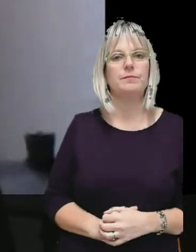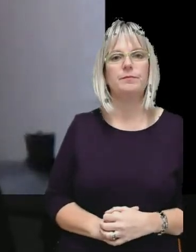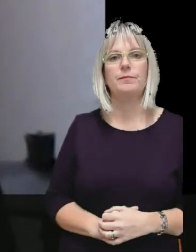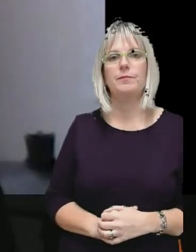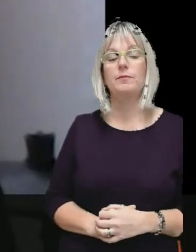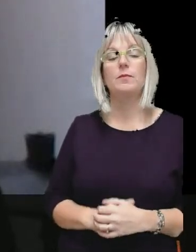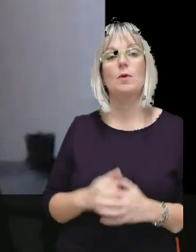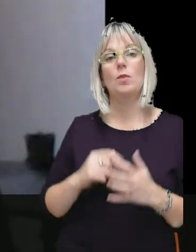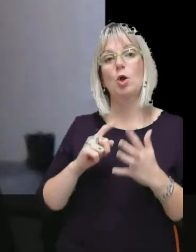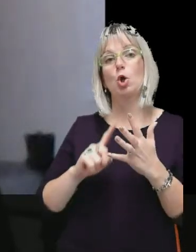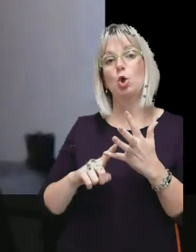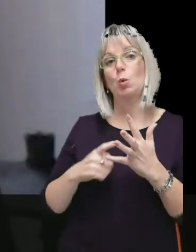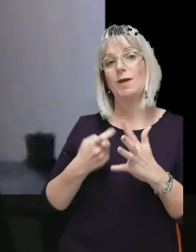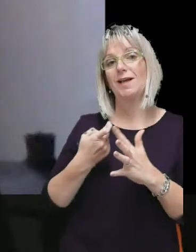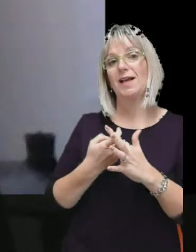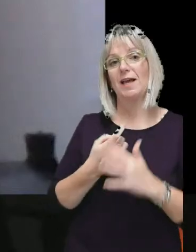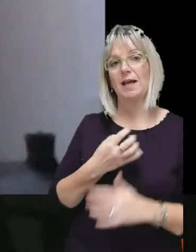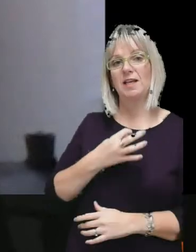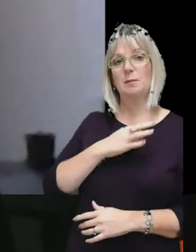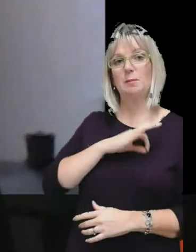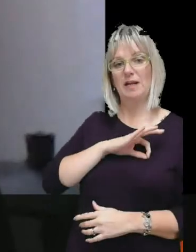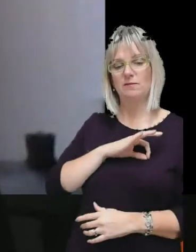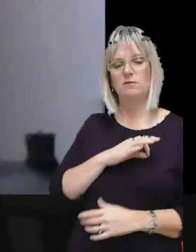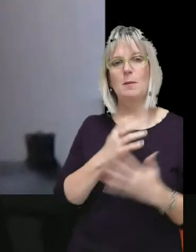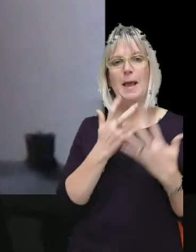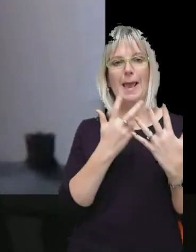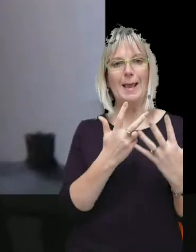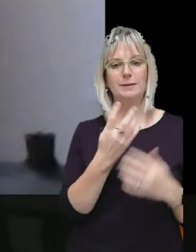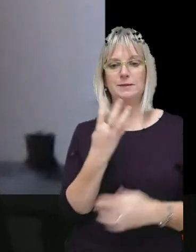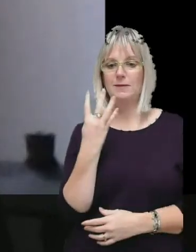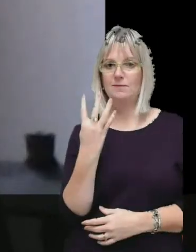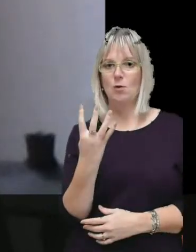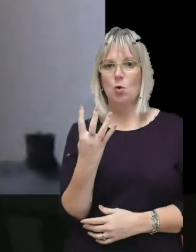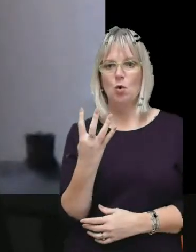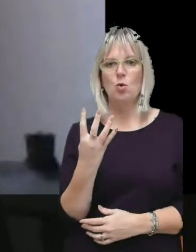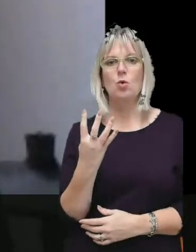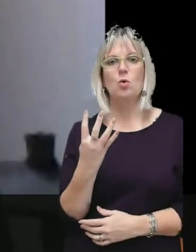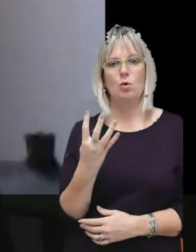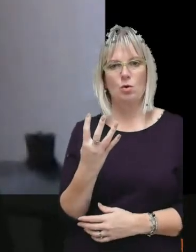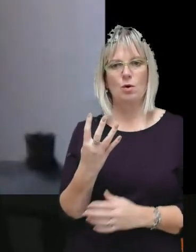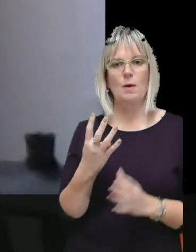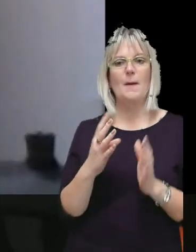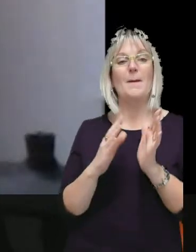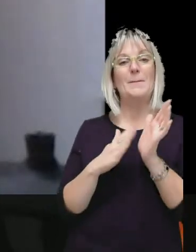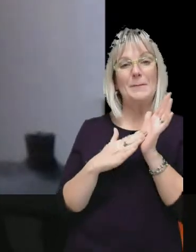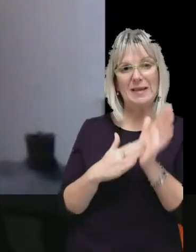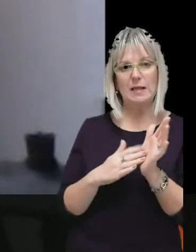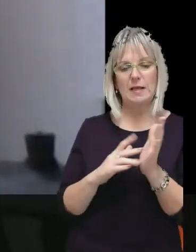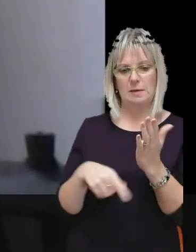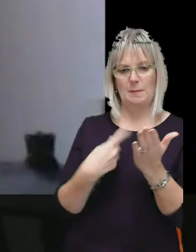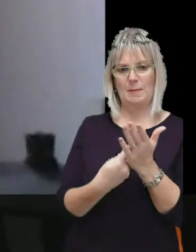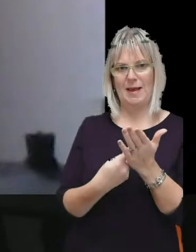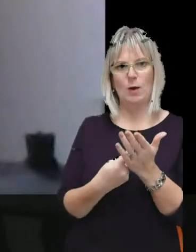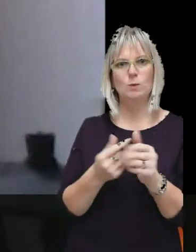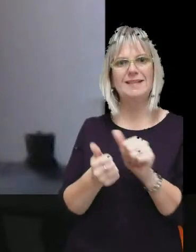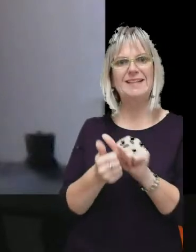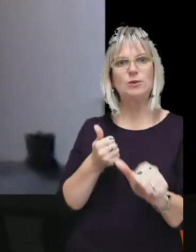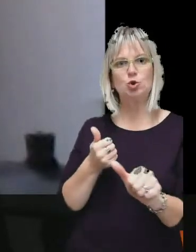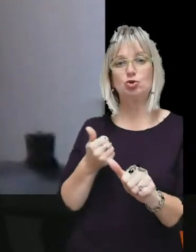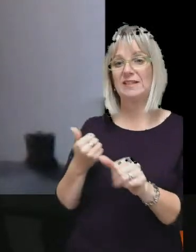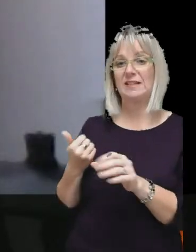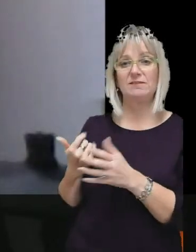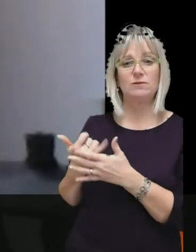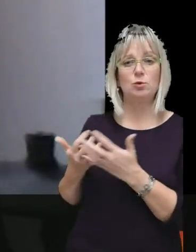£84 million worth industry for years. But now 600,000 and counting jobs are at risks because